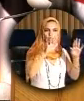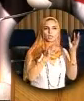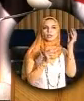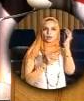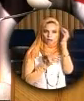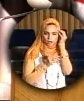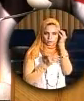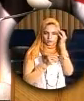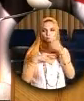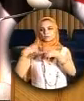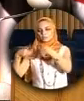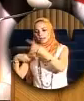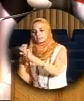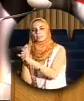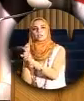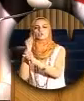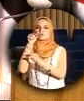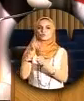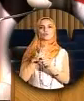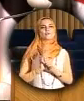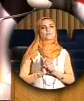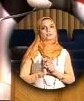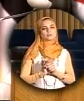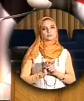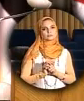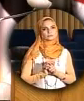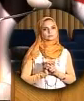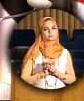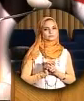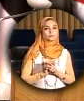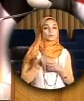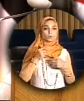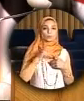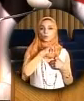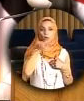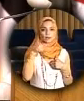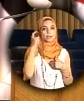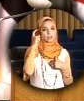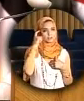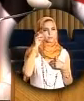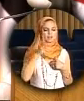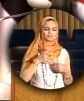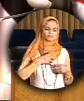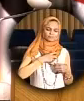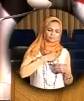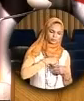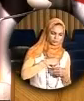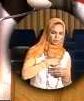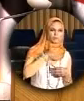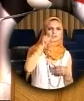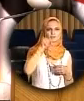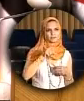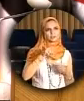impairments. And I can assure you that their world, despite the obvious frustrations, is a fascinating one, filled with